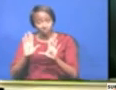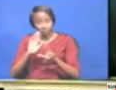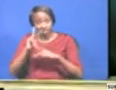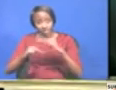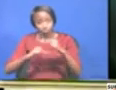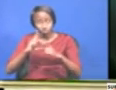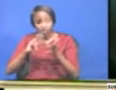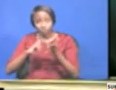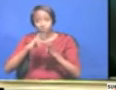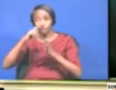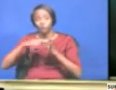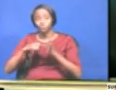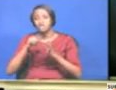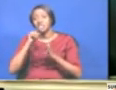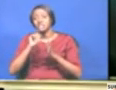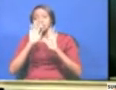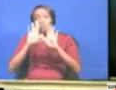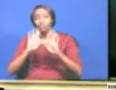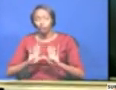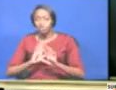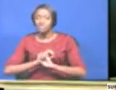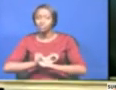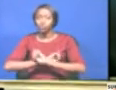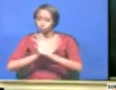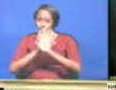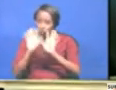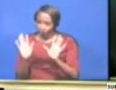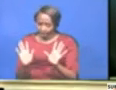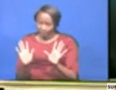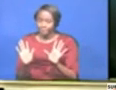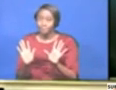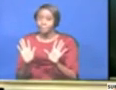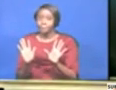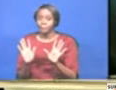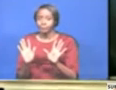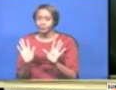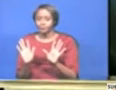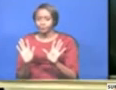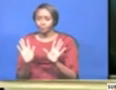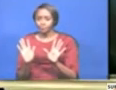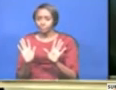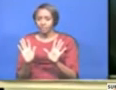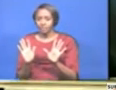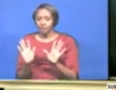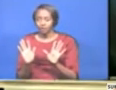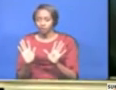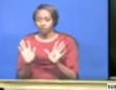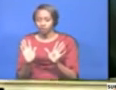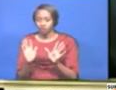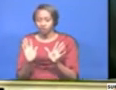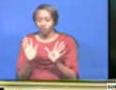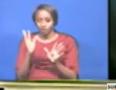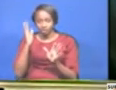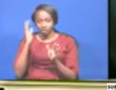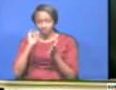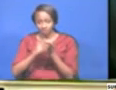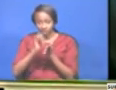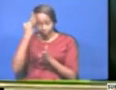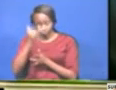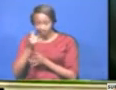about transparency and in those candidates then being able to accept the results. If you know your